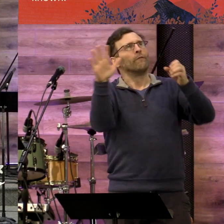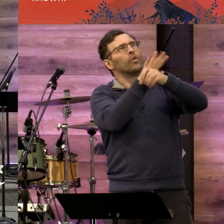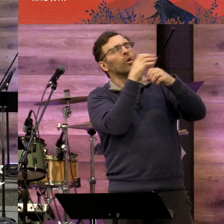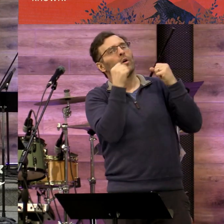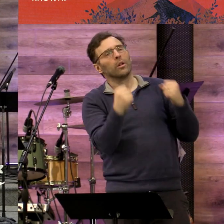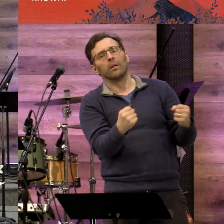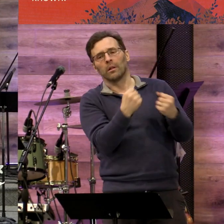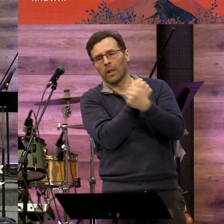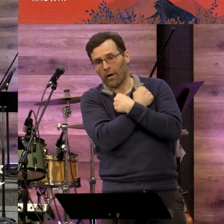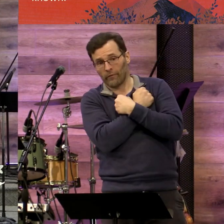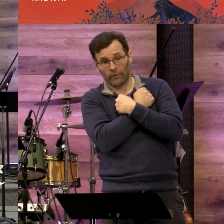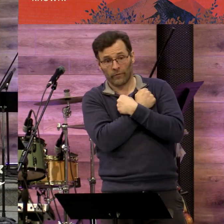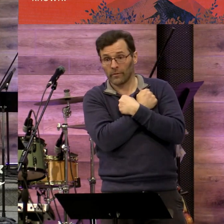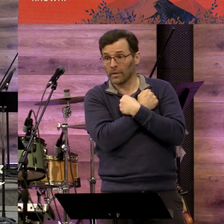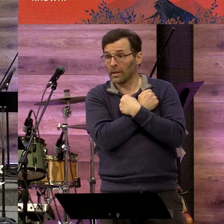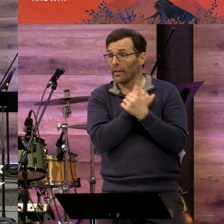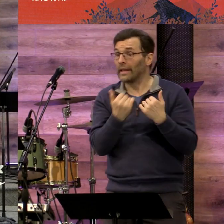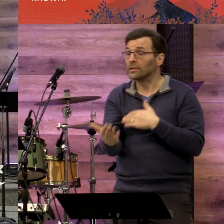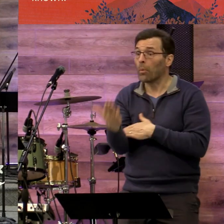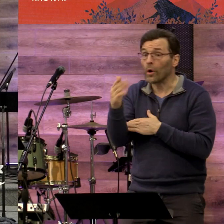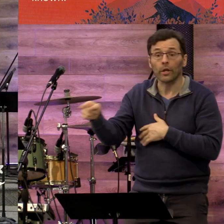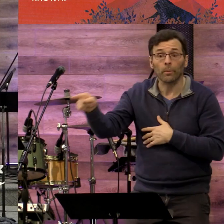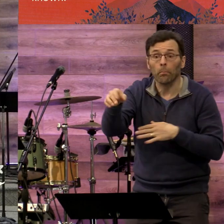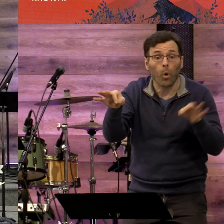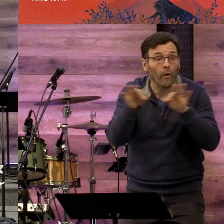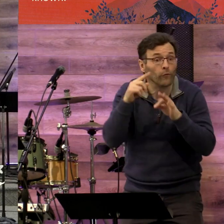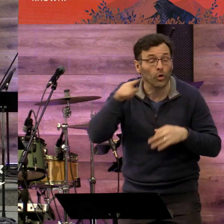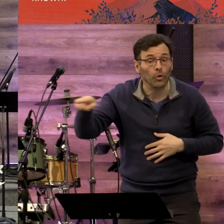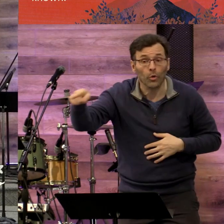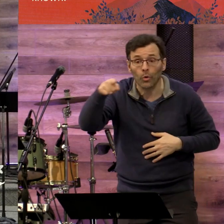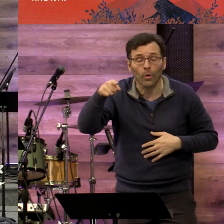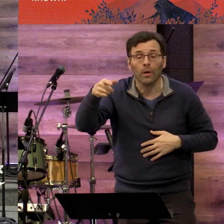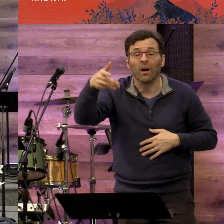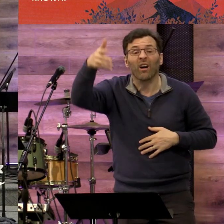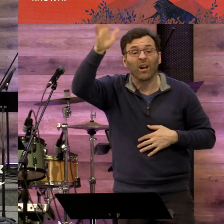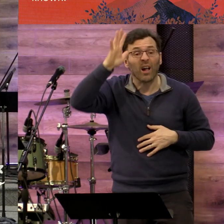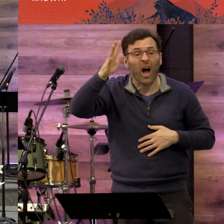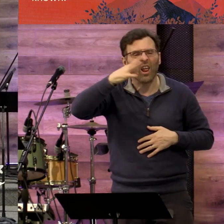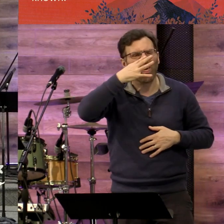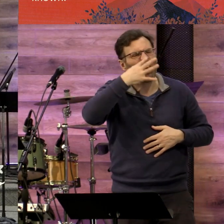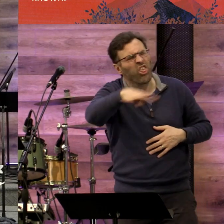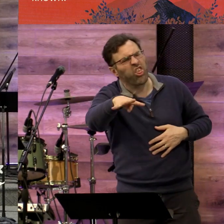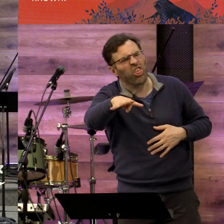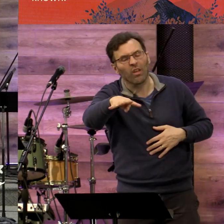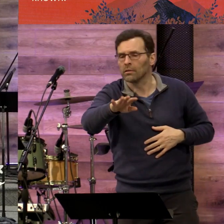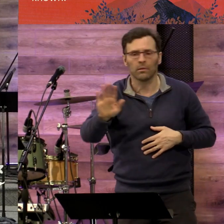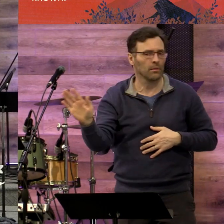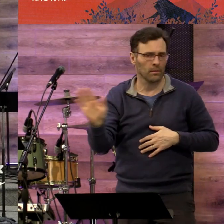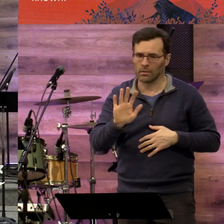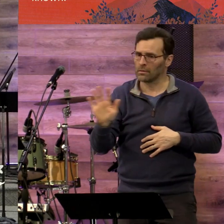Guys, what you need to know this morning is that God is not indifferent to you.